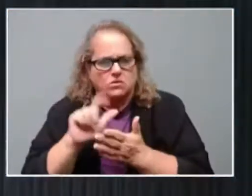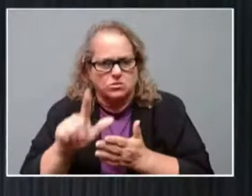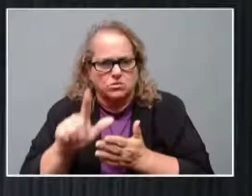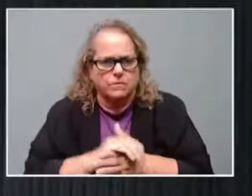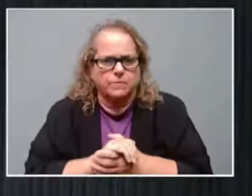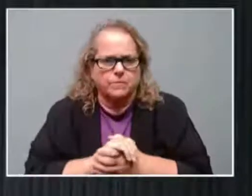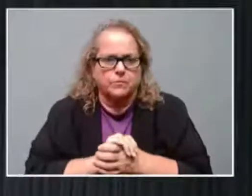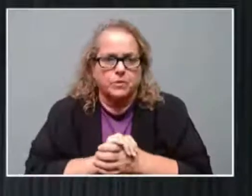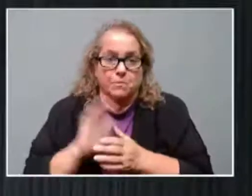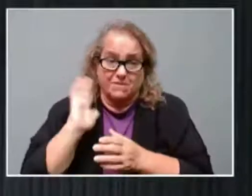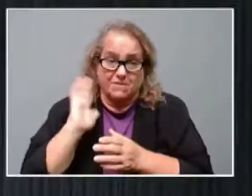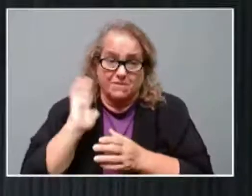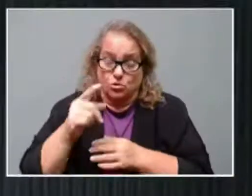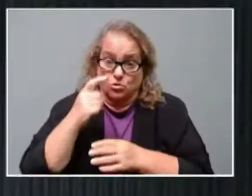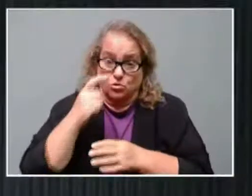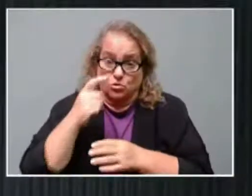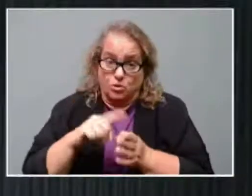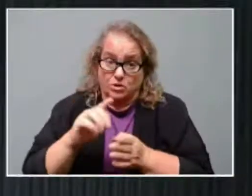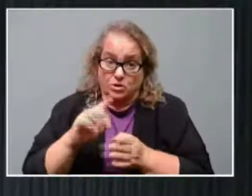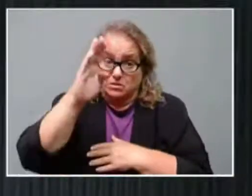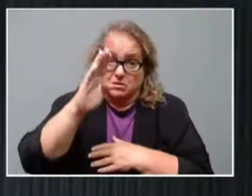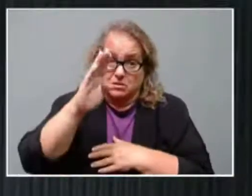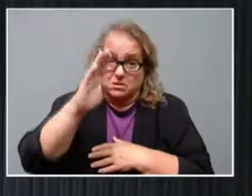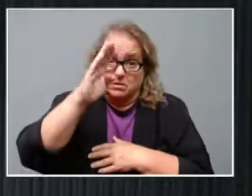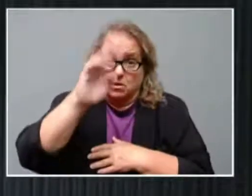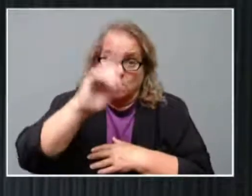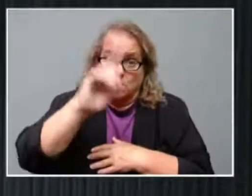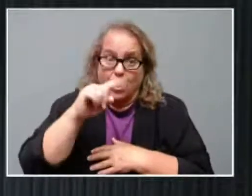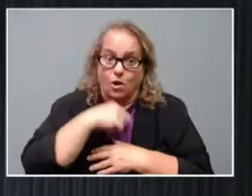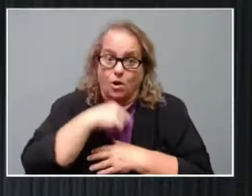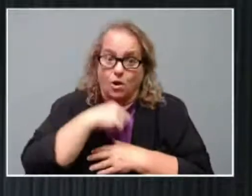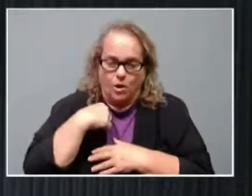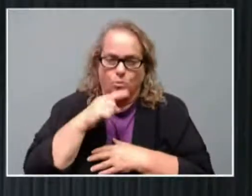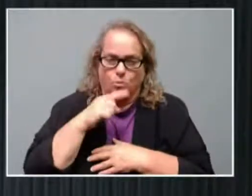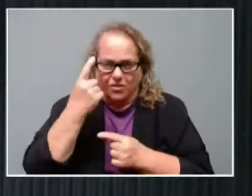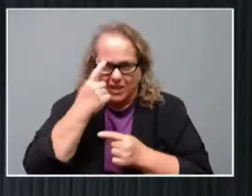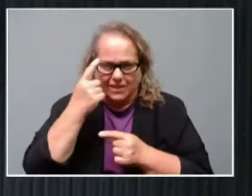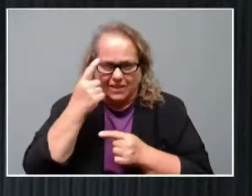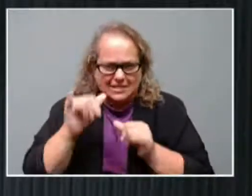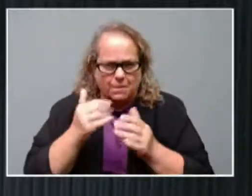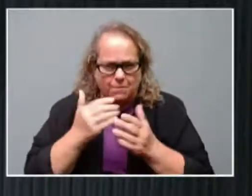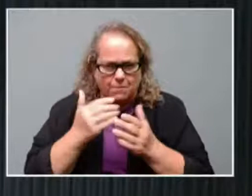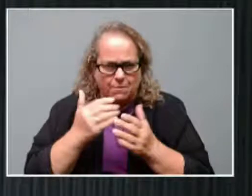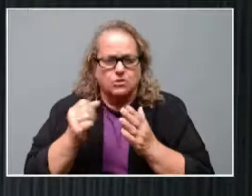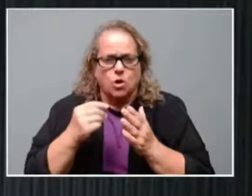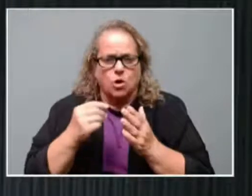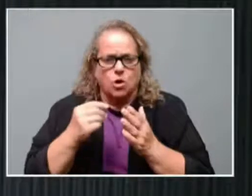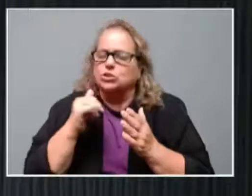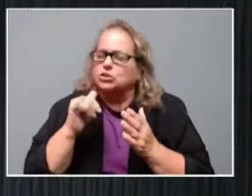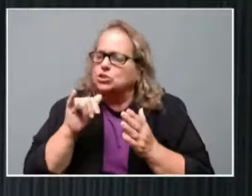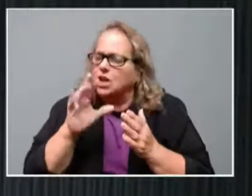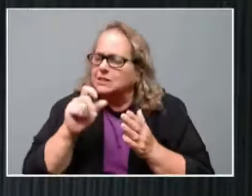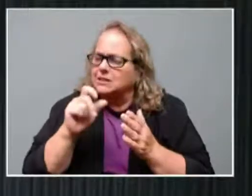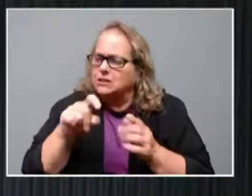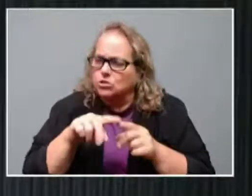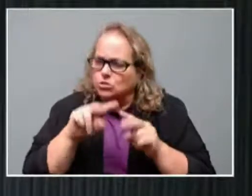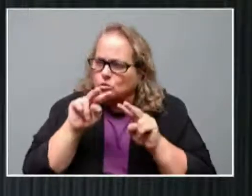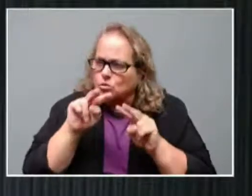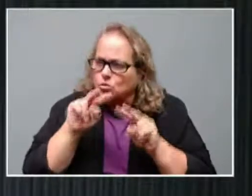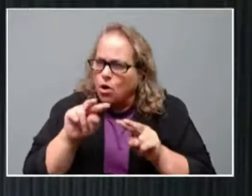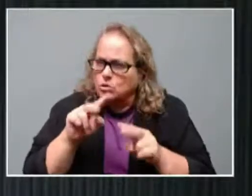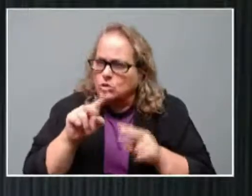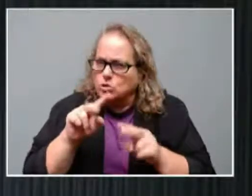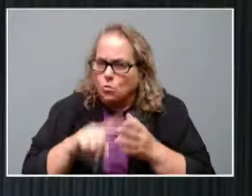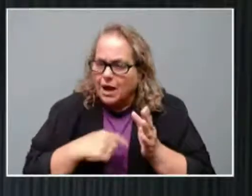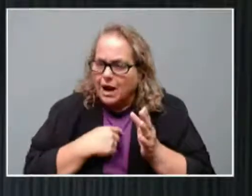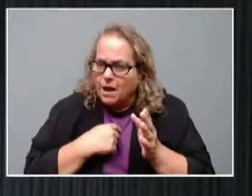kind of up here, where we may have been thinking the same things. So this is just trying to give you an idea of what I'm looking at,